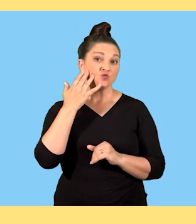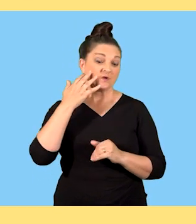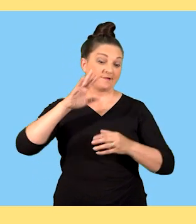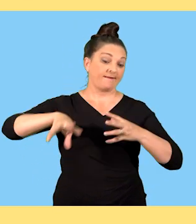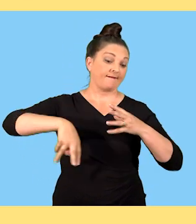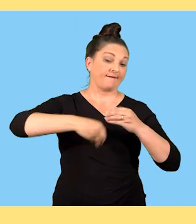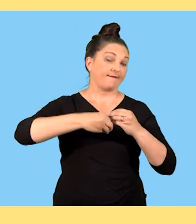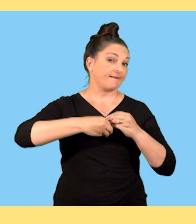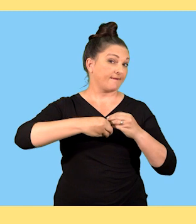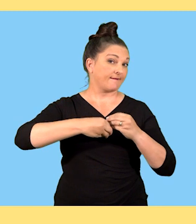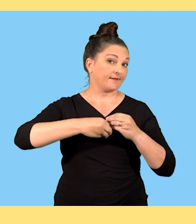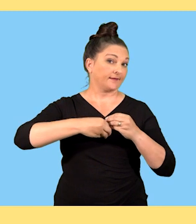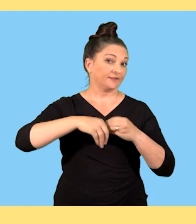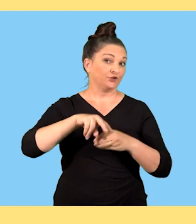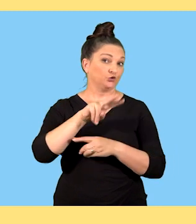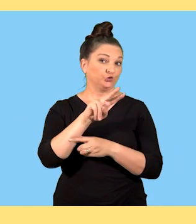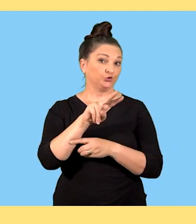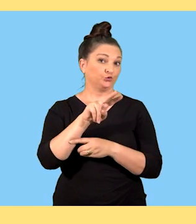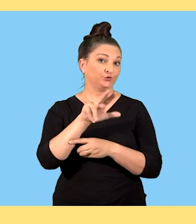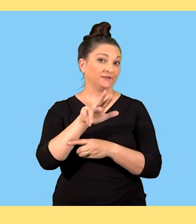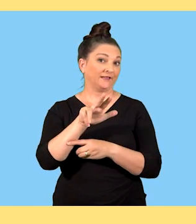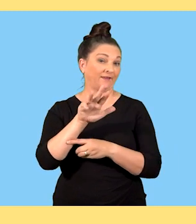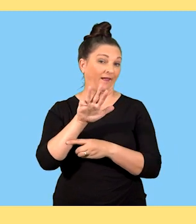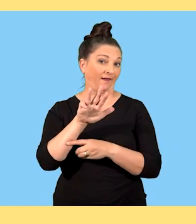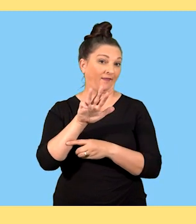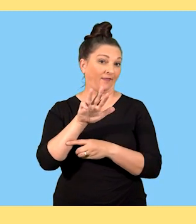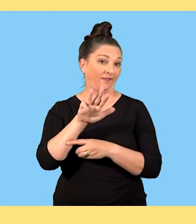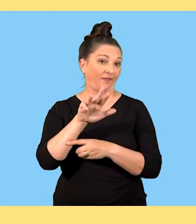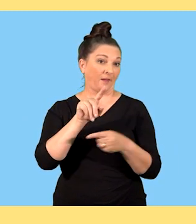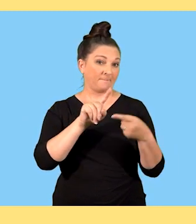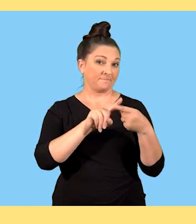836. Then we'll come and we'll add